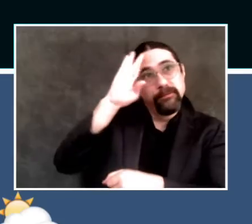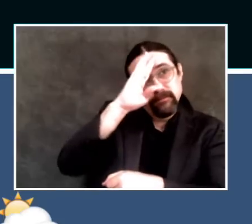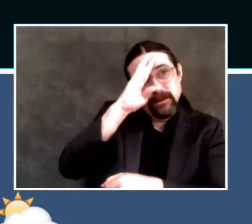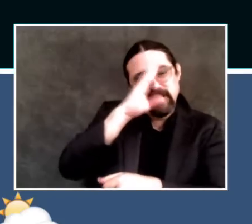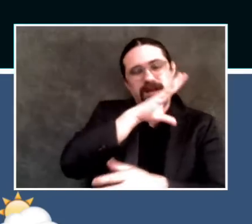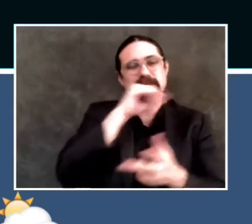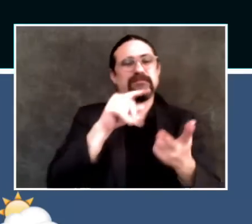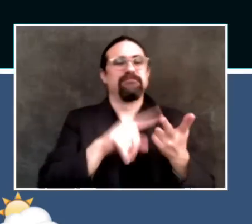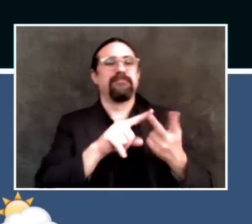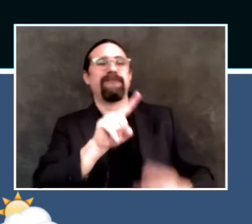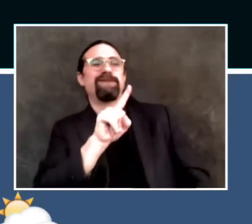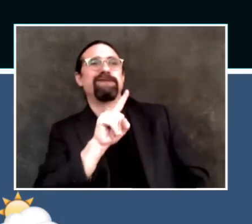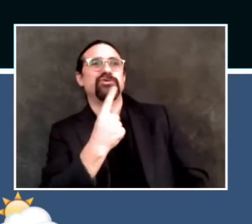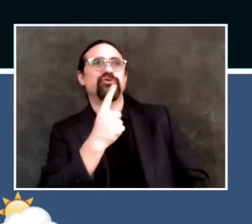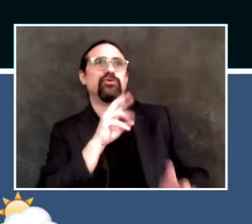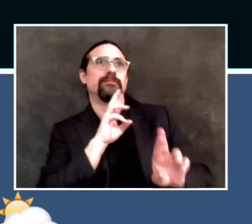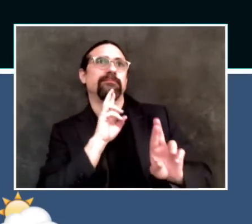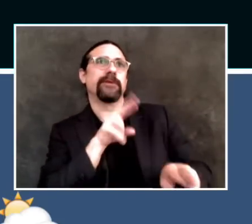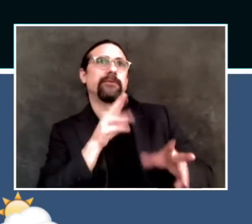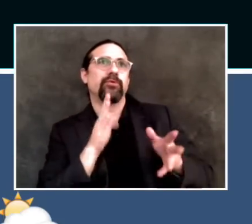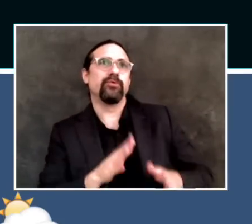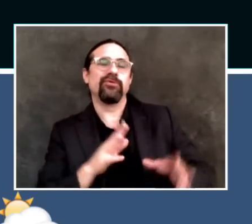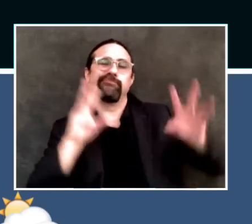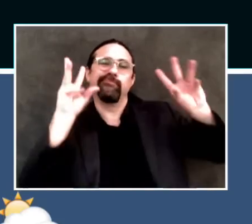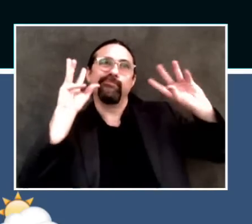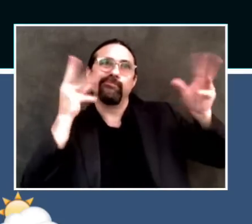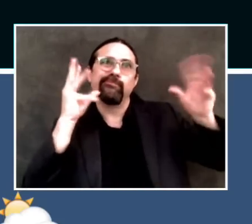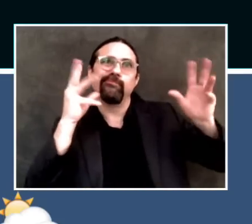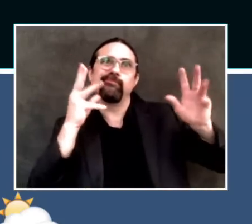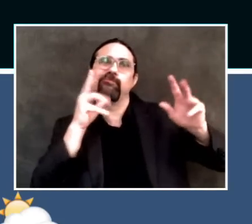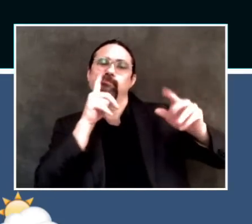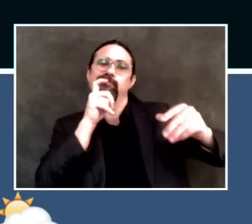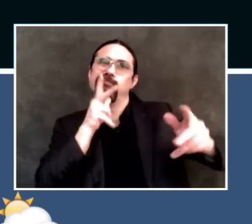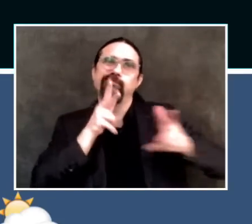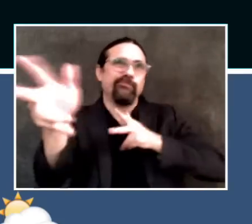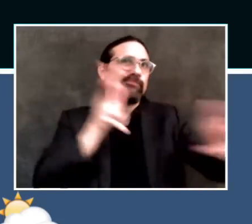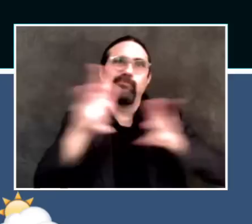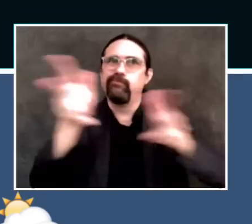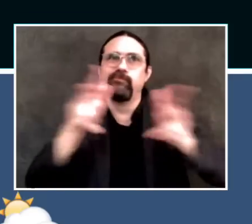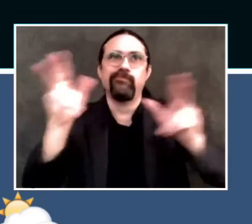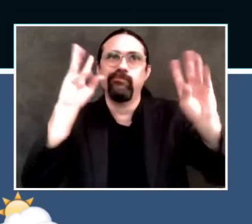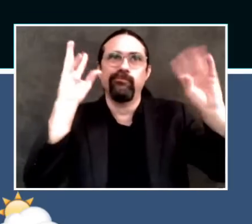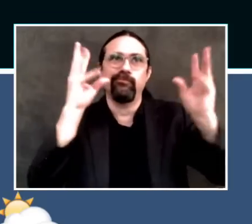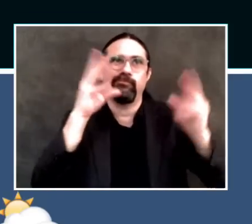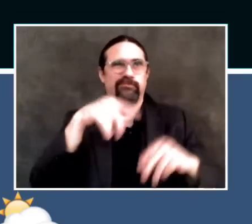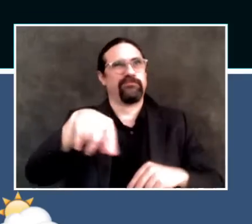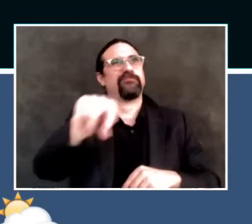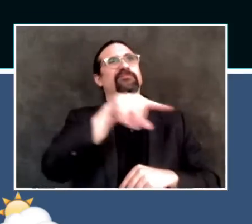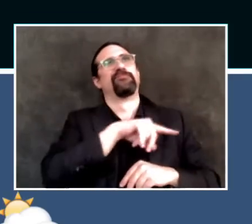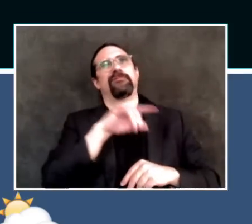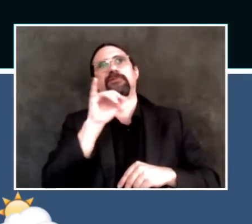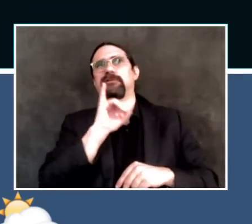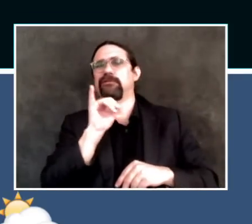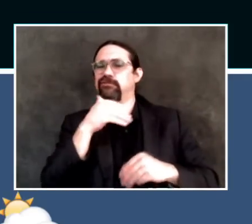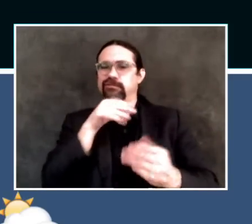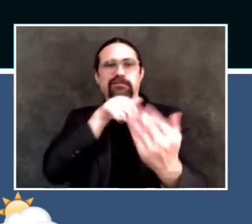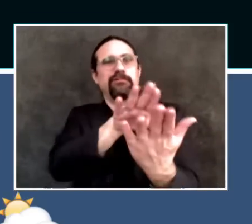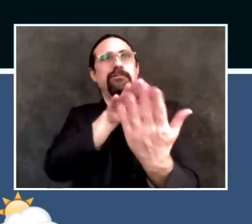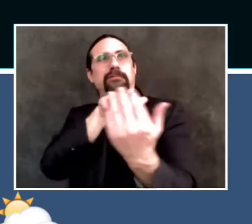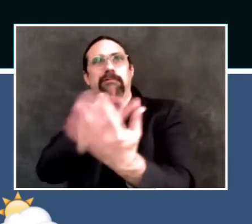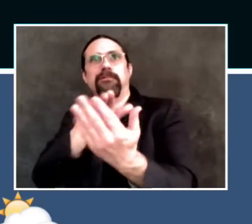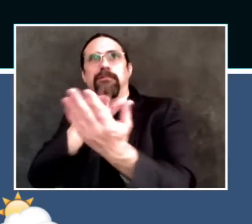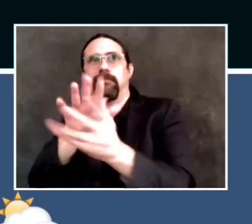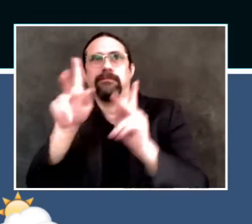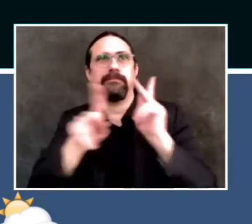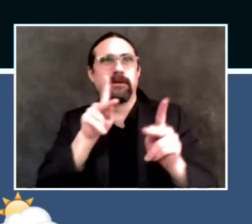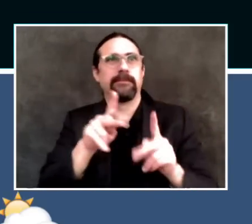to be the backbone of getting people to the hospitals when they need, and to enforce these rules that are keeping this disease